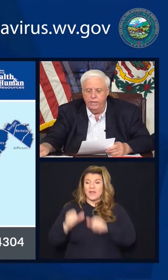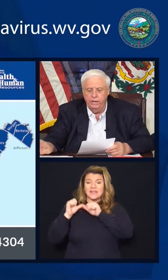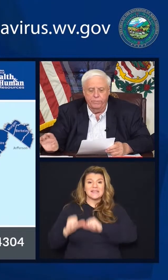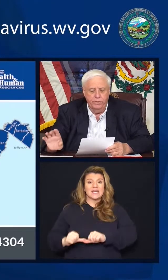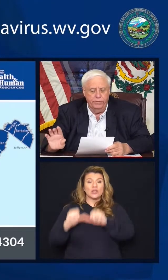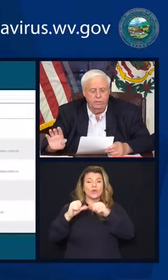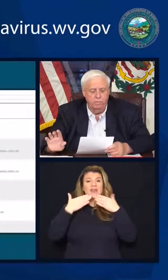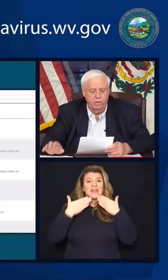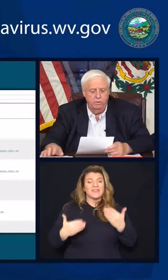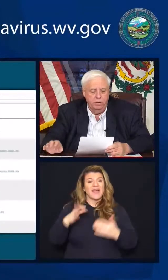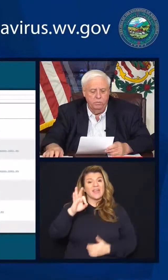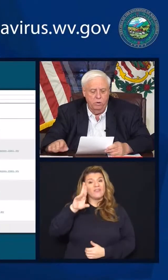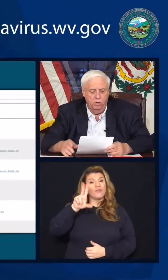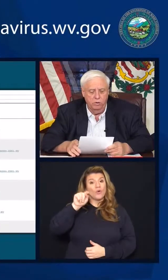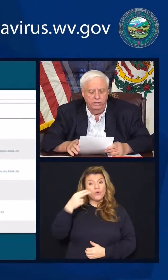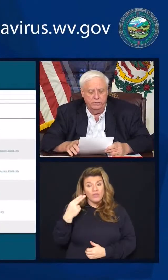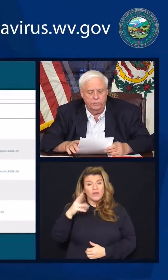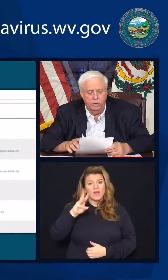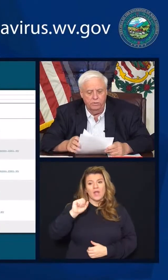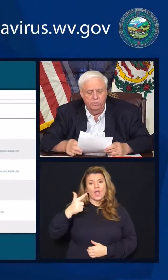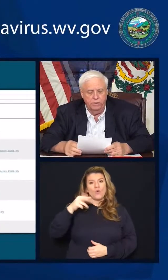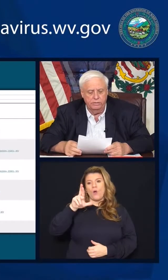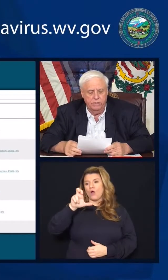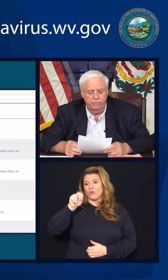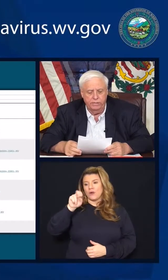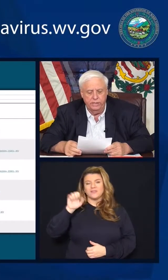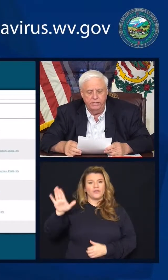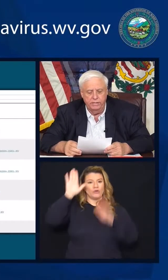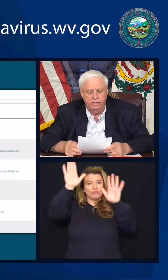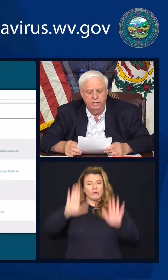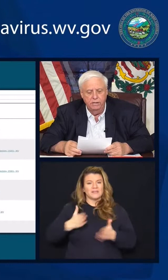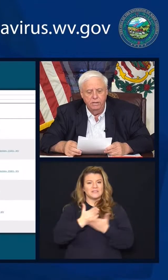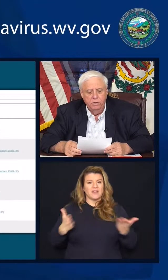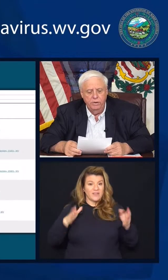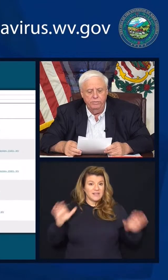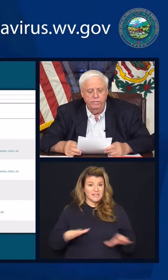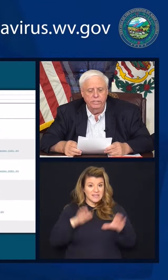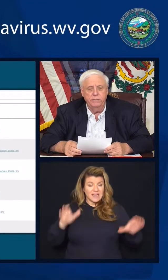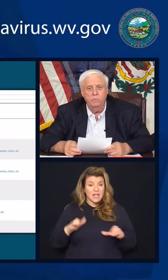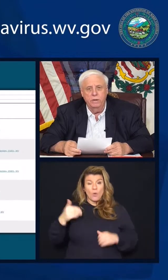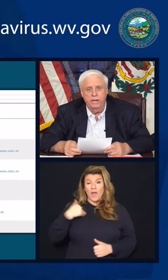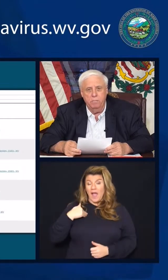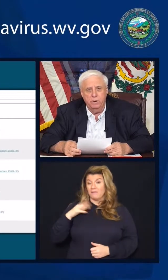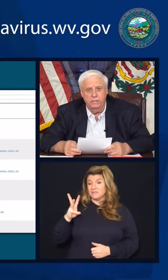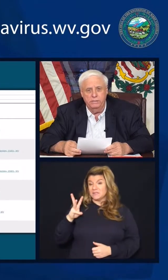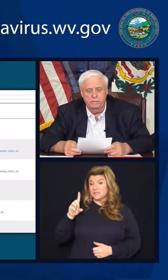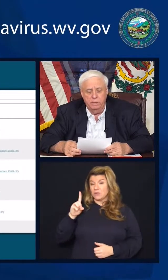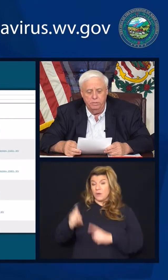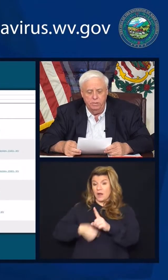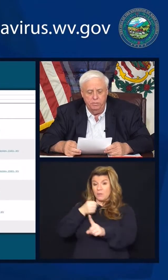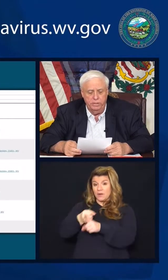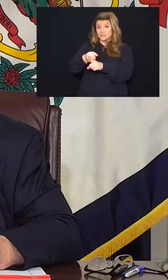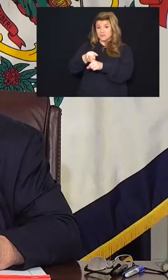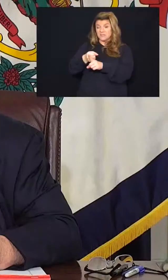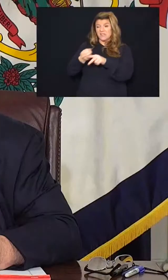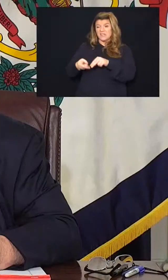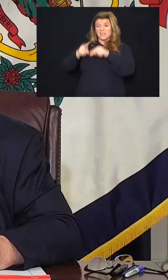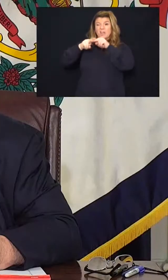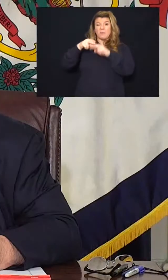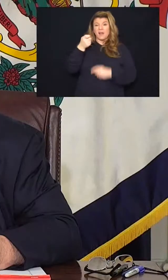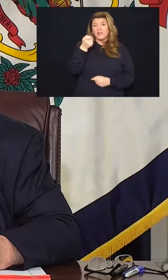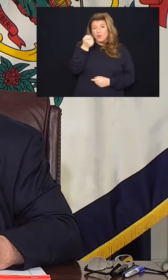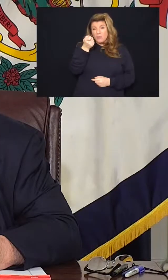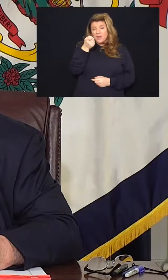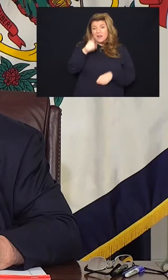to thank Frith and Walgreens for all this great stuff that they did. We have 61 outbreaks. That's up a little bit in our long-term